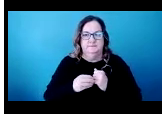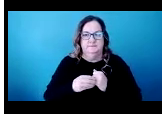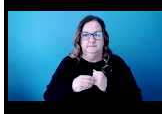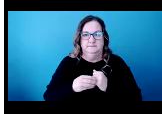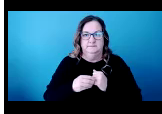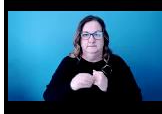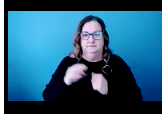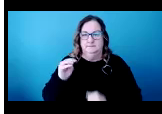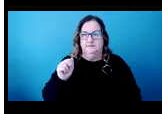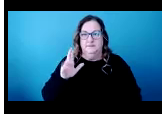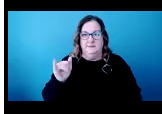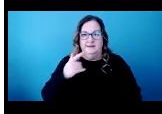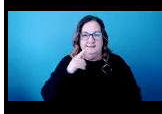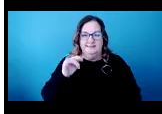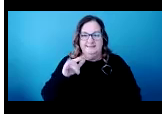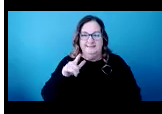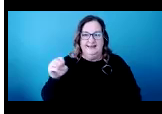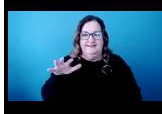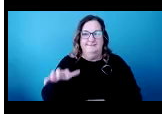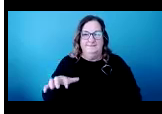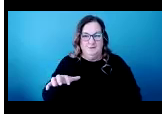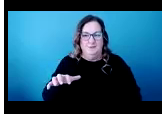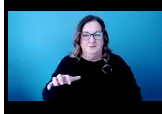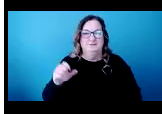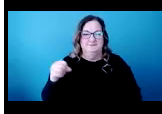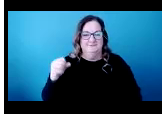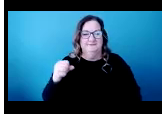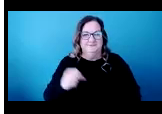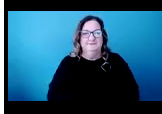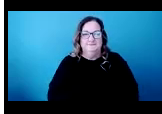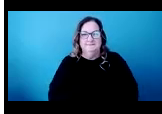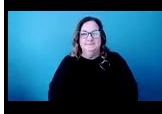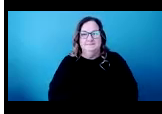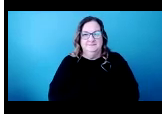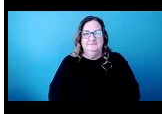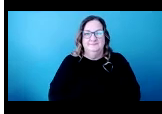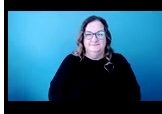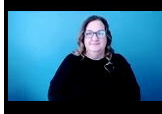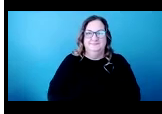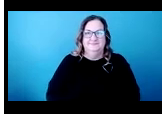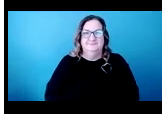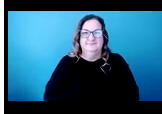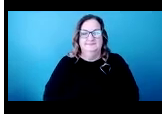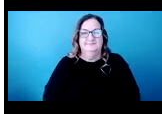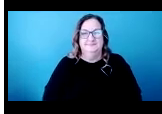Did we lose Tylee? I think so. I think she froze.